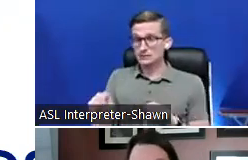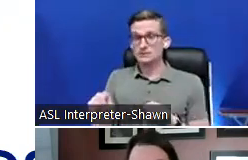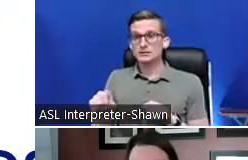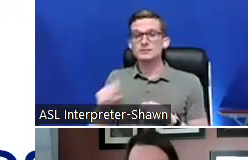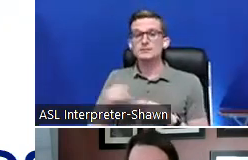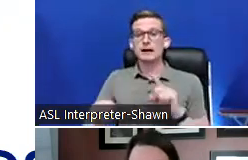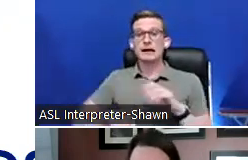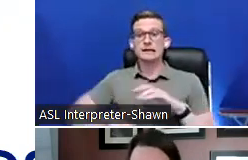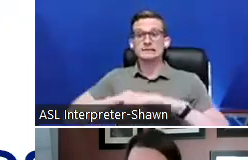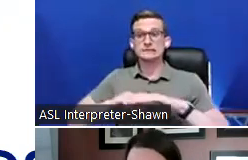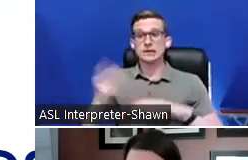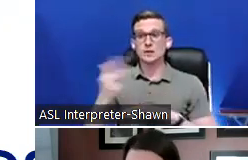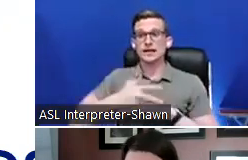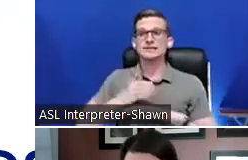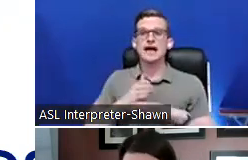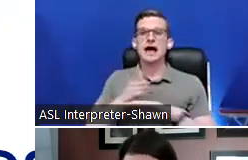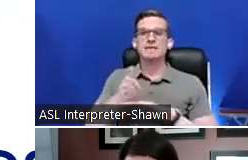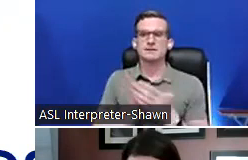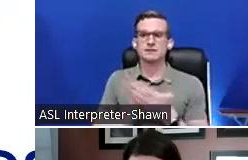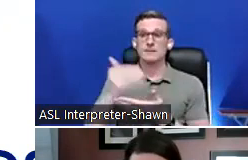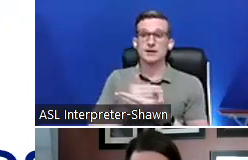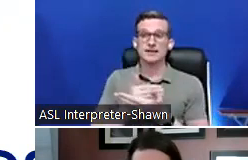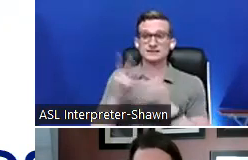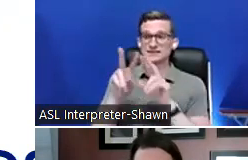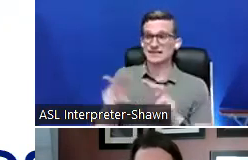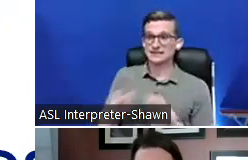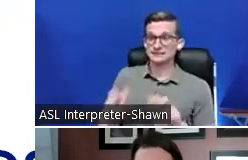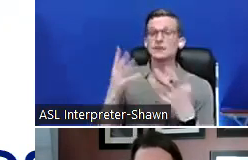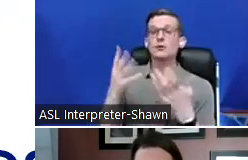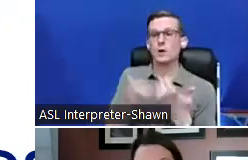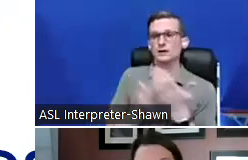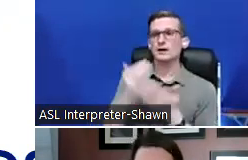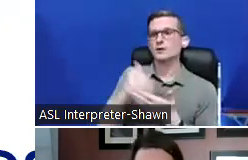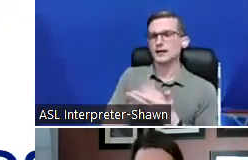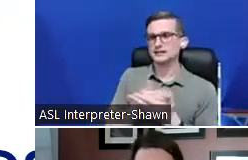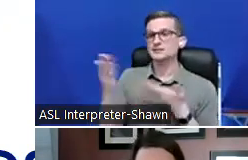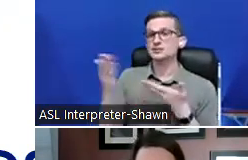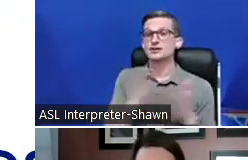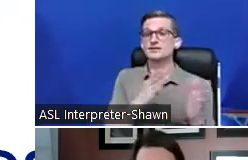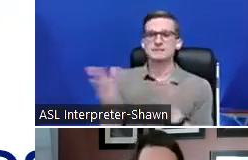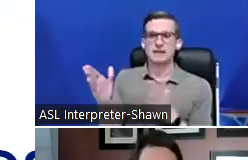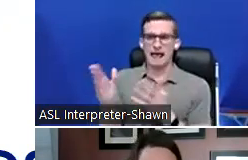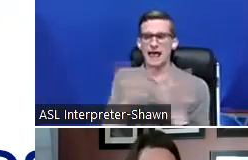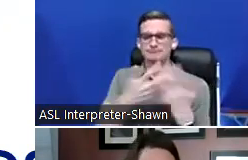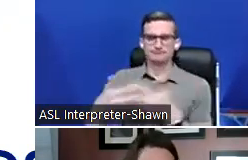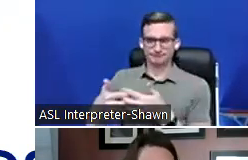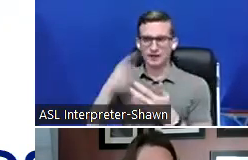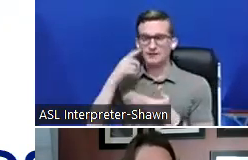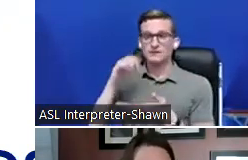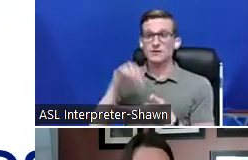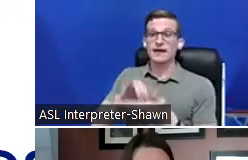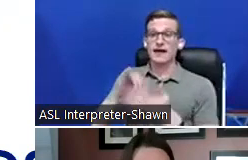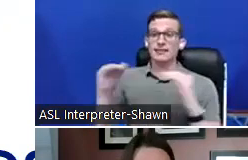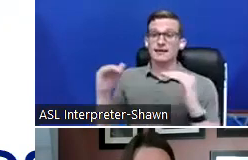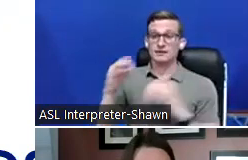we have the comprehensive service plan to be put into place. For this particular level of care, ASAM